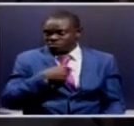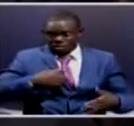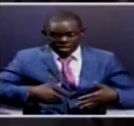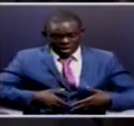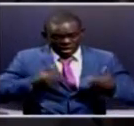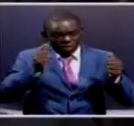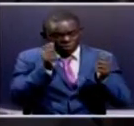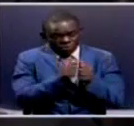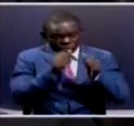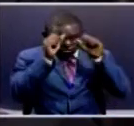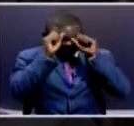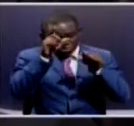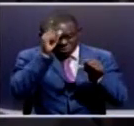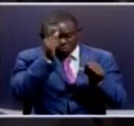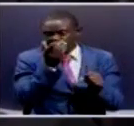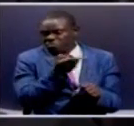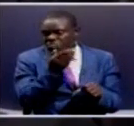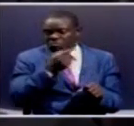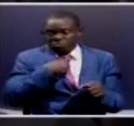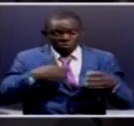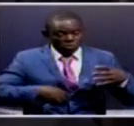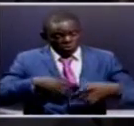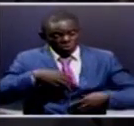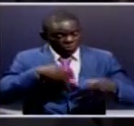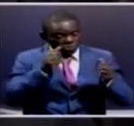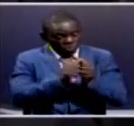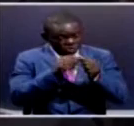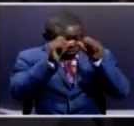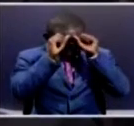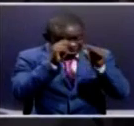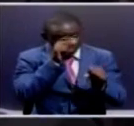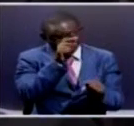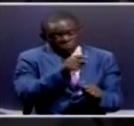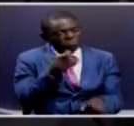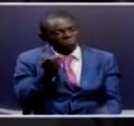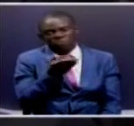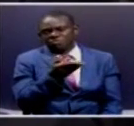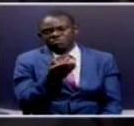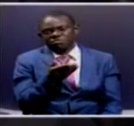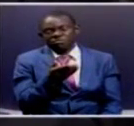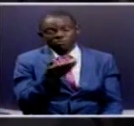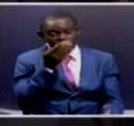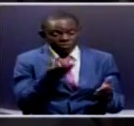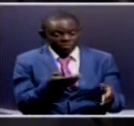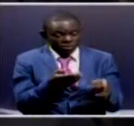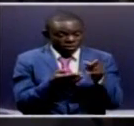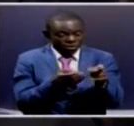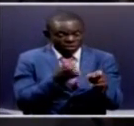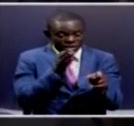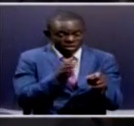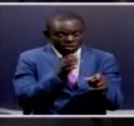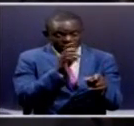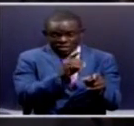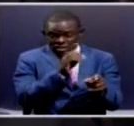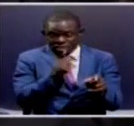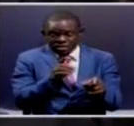for reconciliation. I don't have any conflict with the Edith Nawaki of FDD